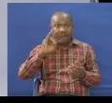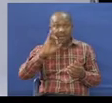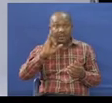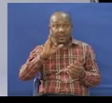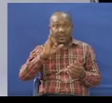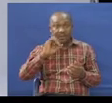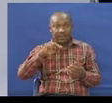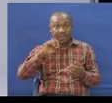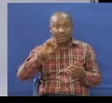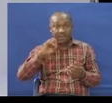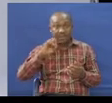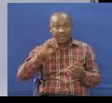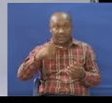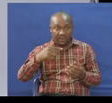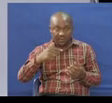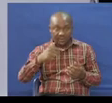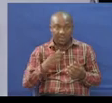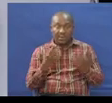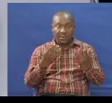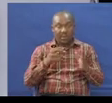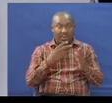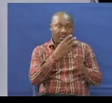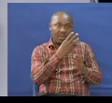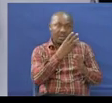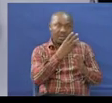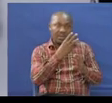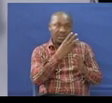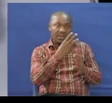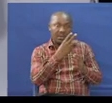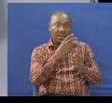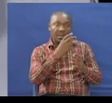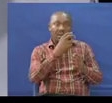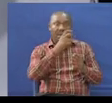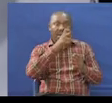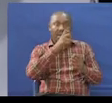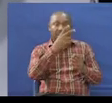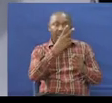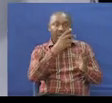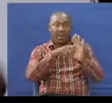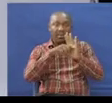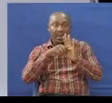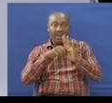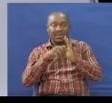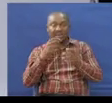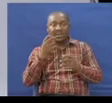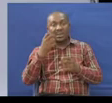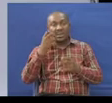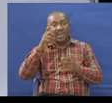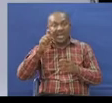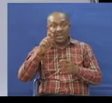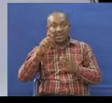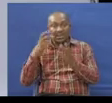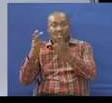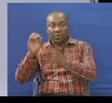remains as it is. So you will have 3x squared minus 3x is equal to 0.